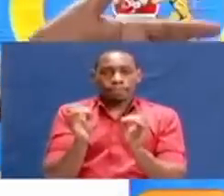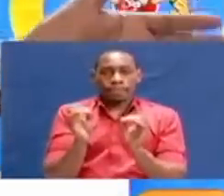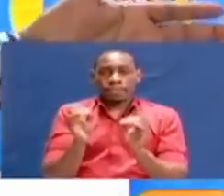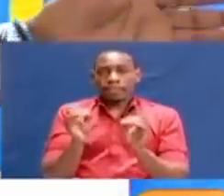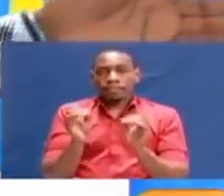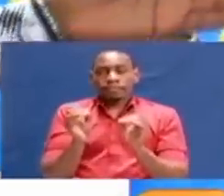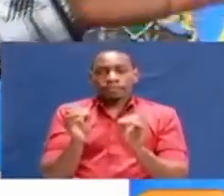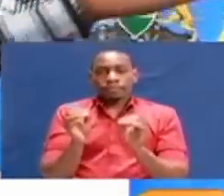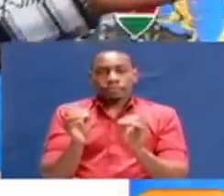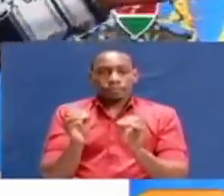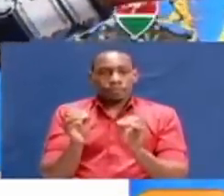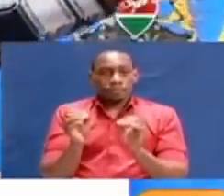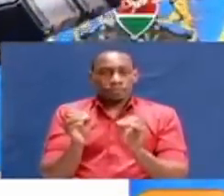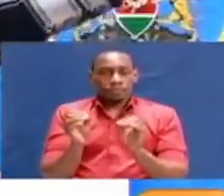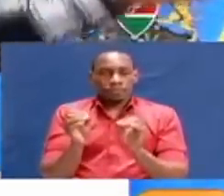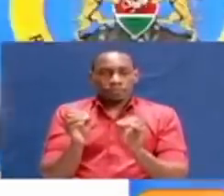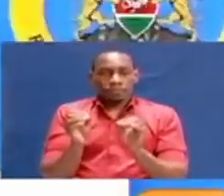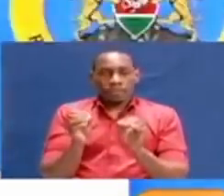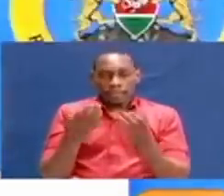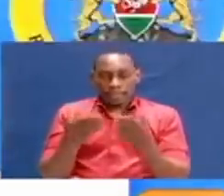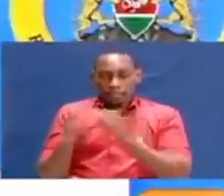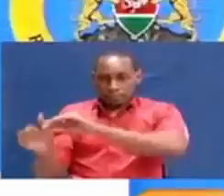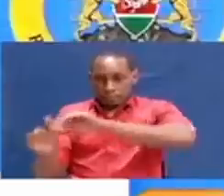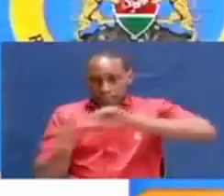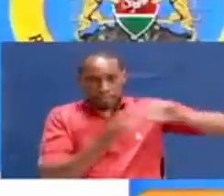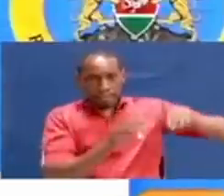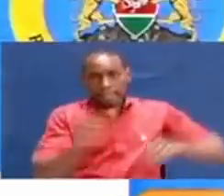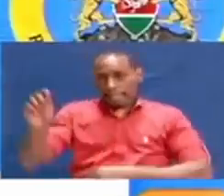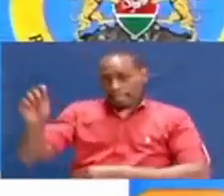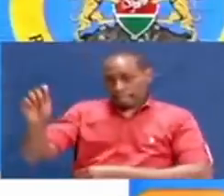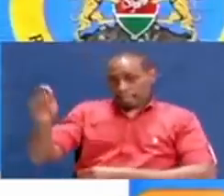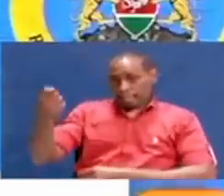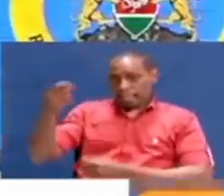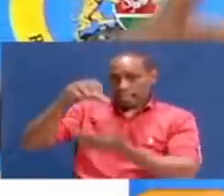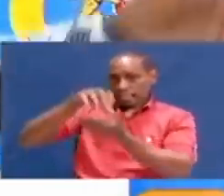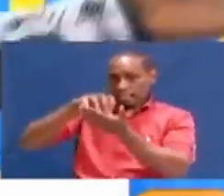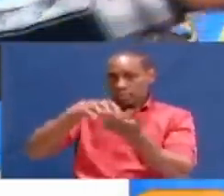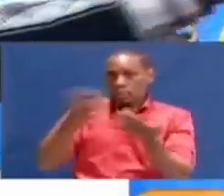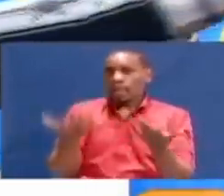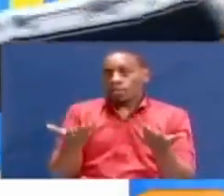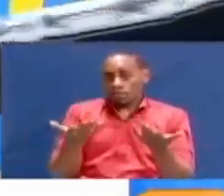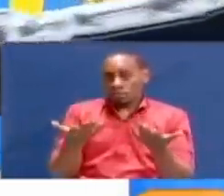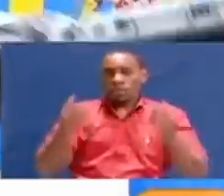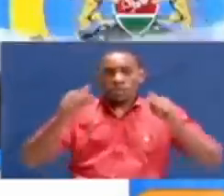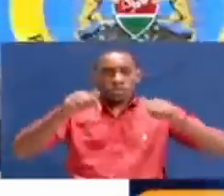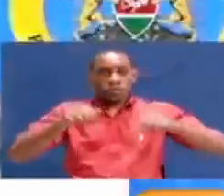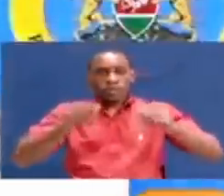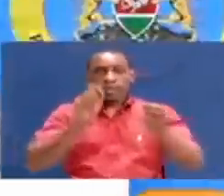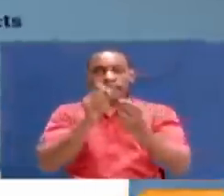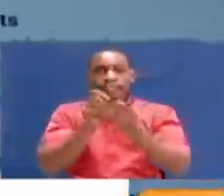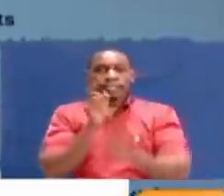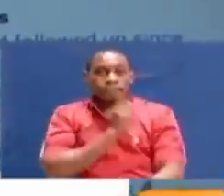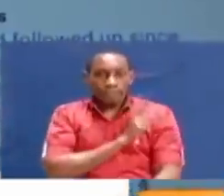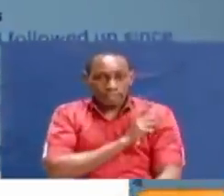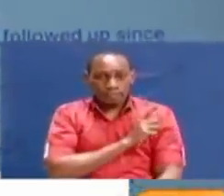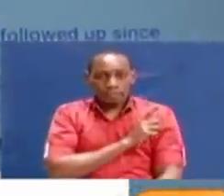When you look at in Kenya, when you come to Kenya, today we